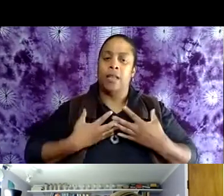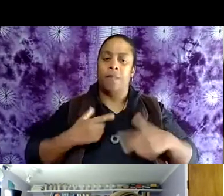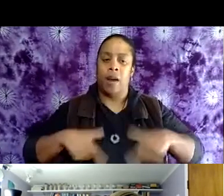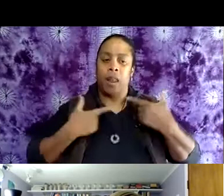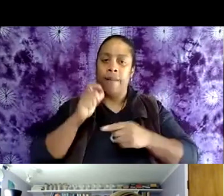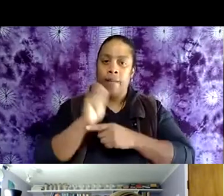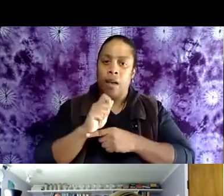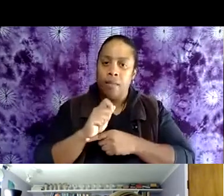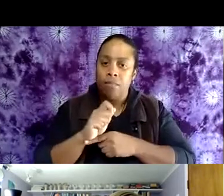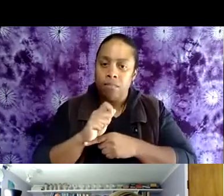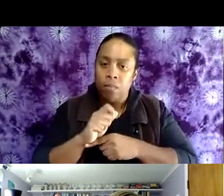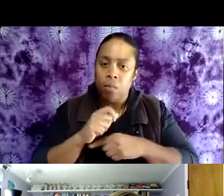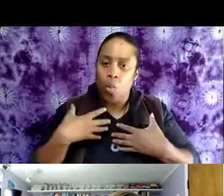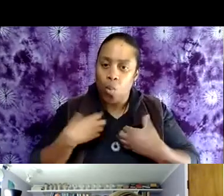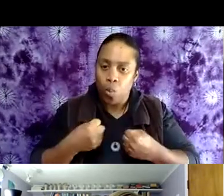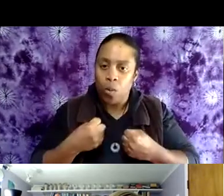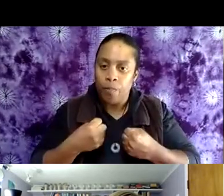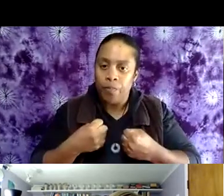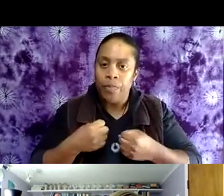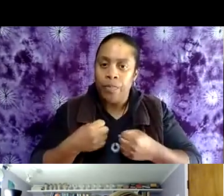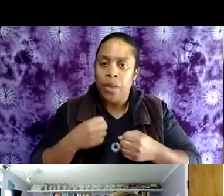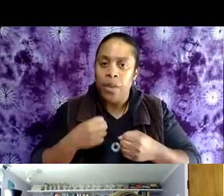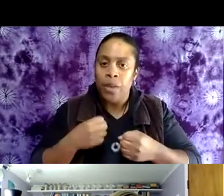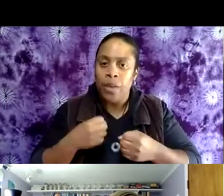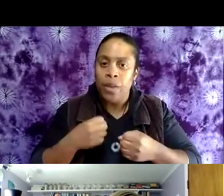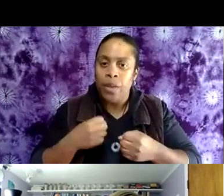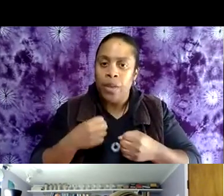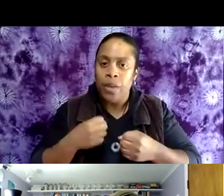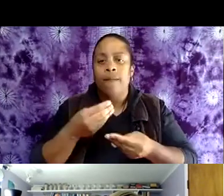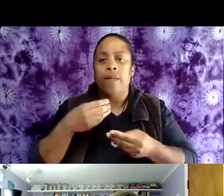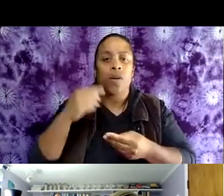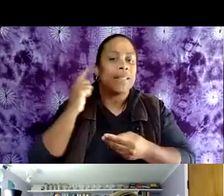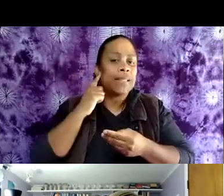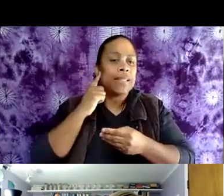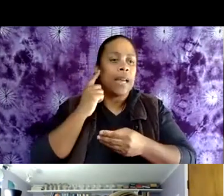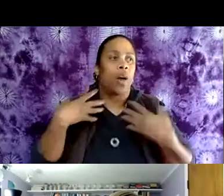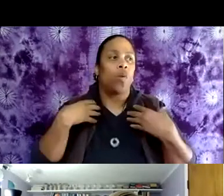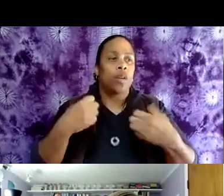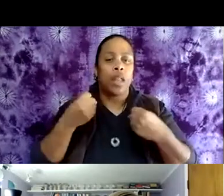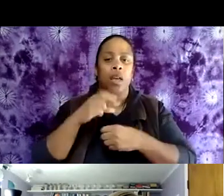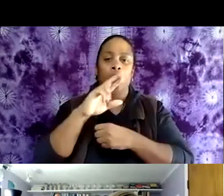inspiredlife.essentialwellness. And I offer sound healing and Reiki. I'm also a yoga